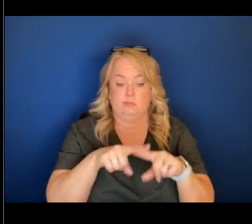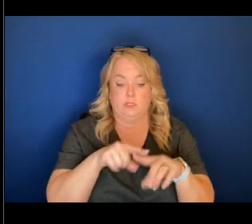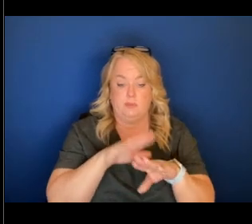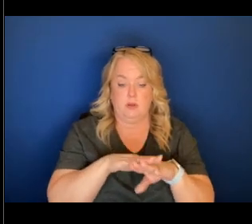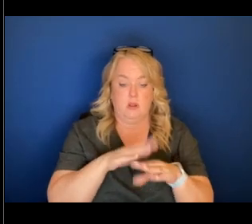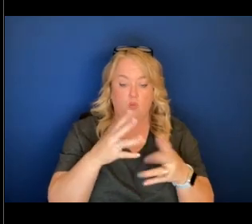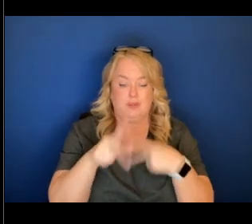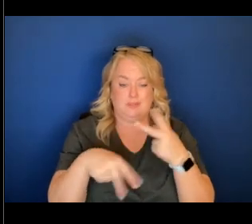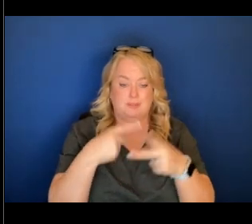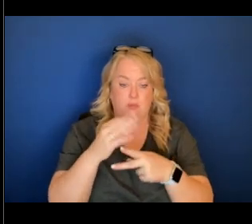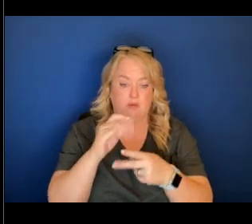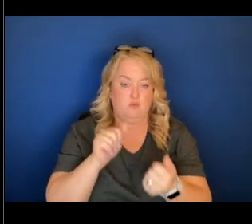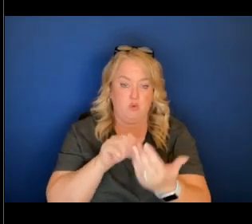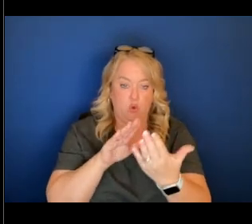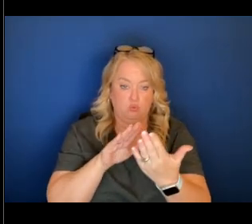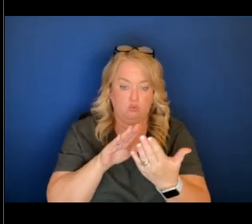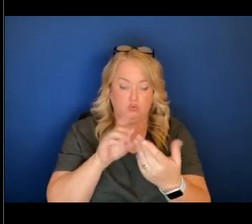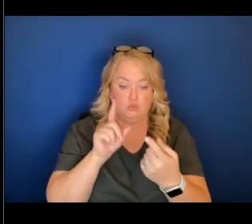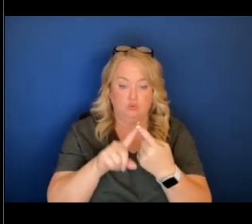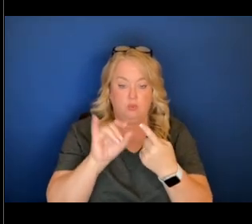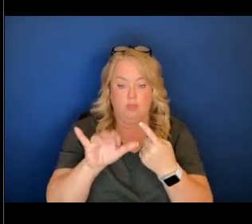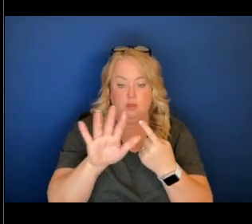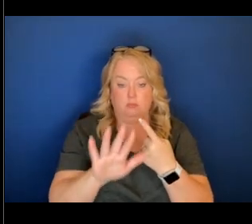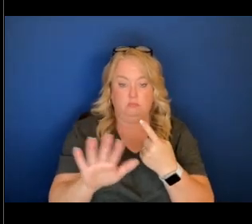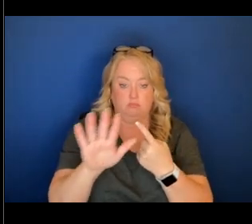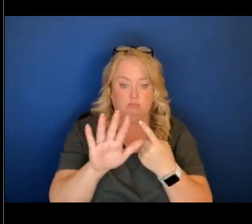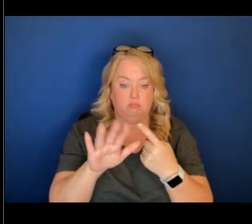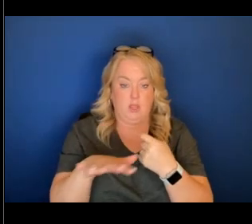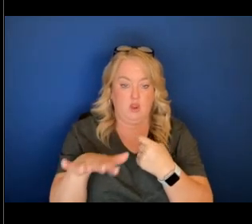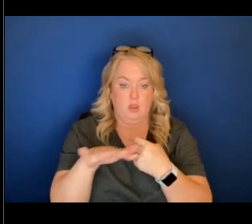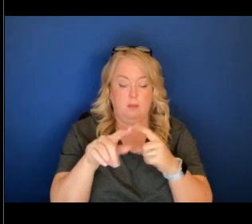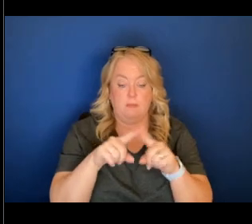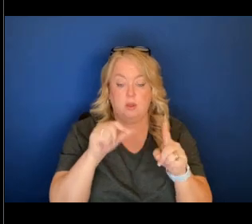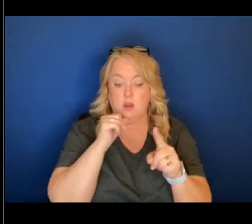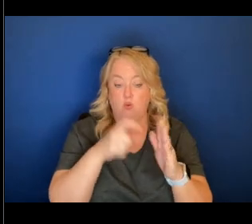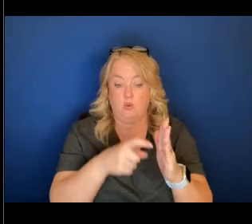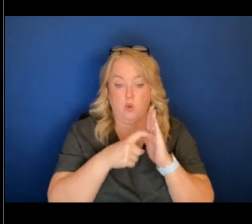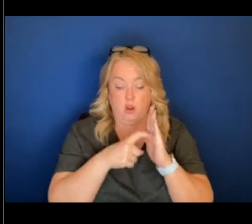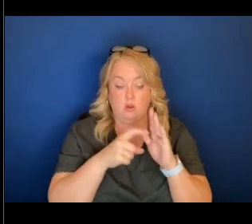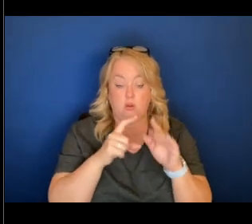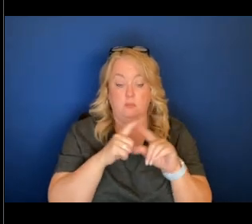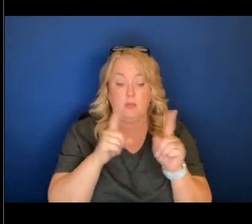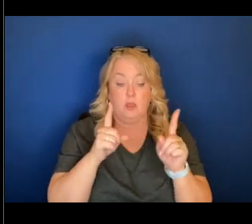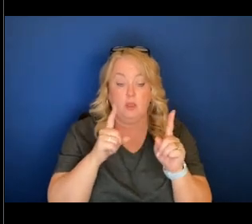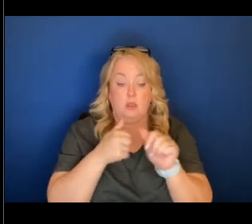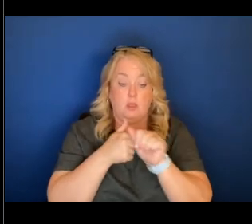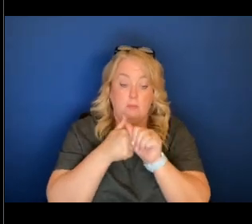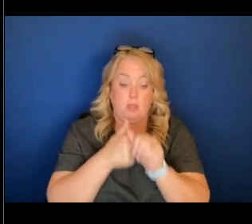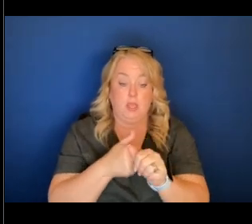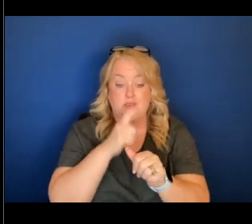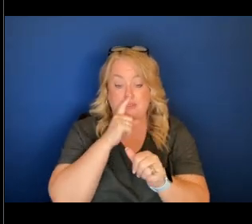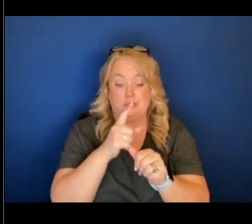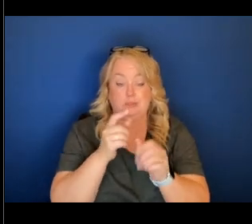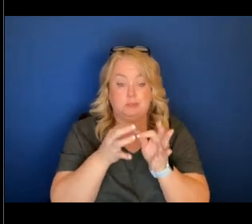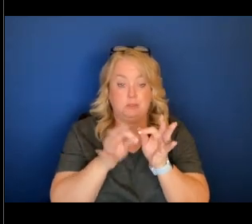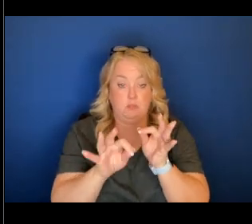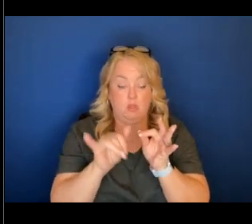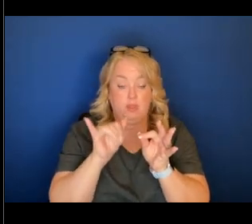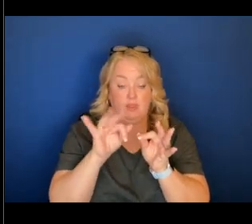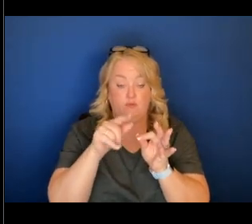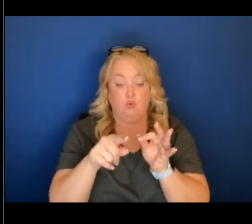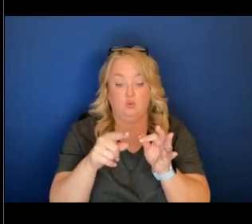approach. Although not required, compliance is greatly simplified by adopting